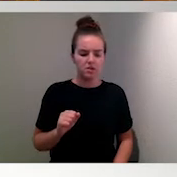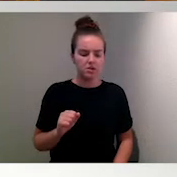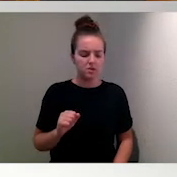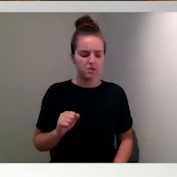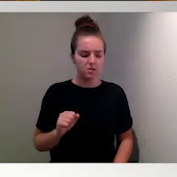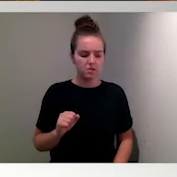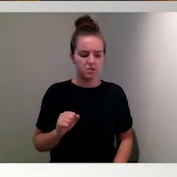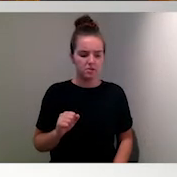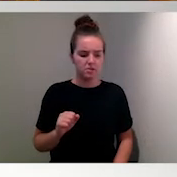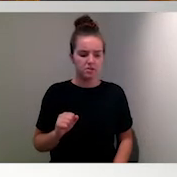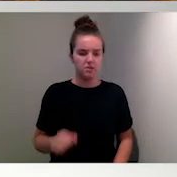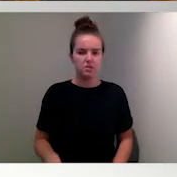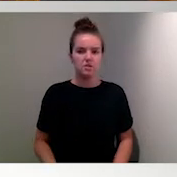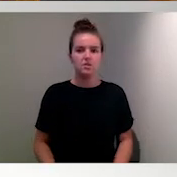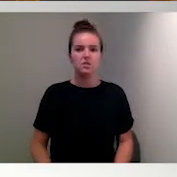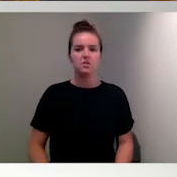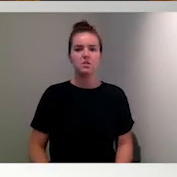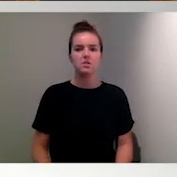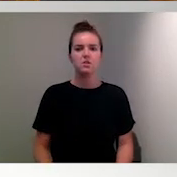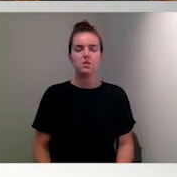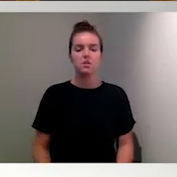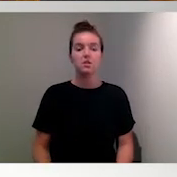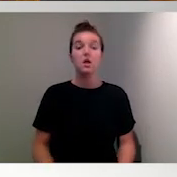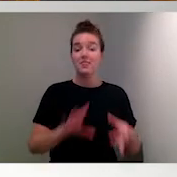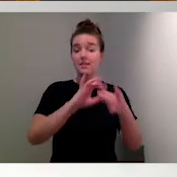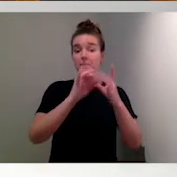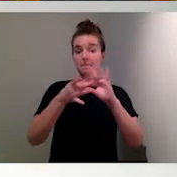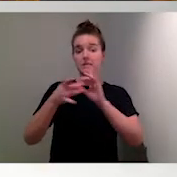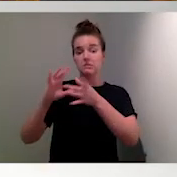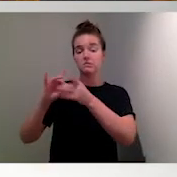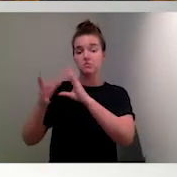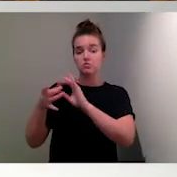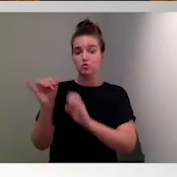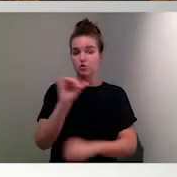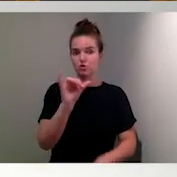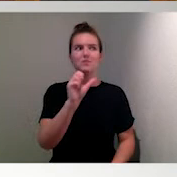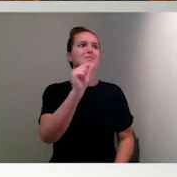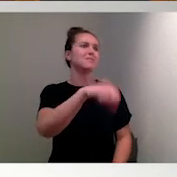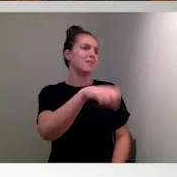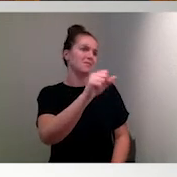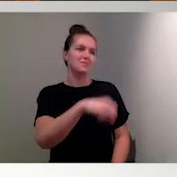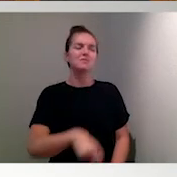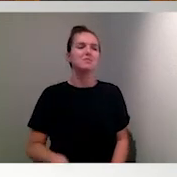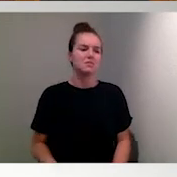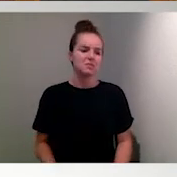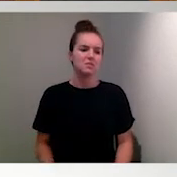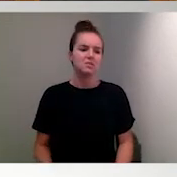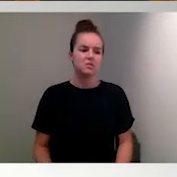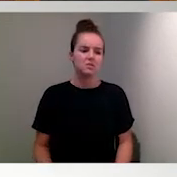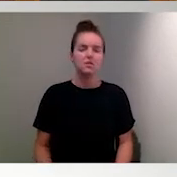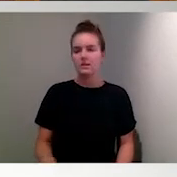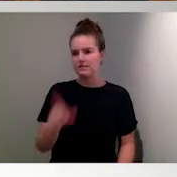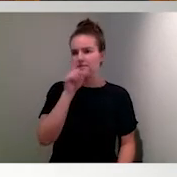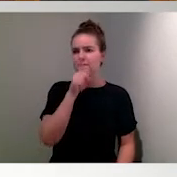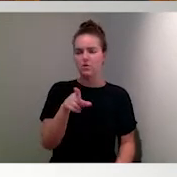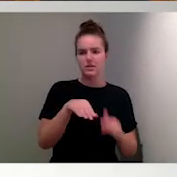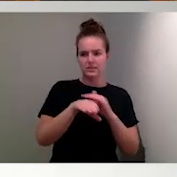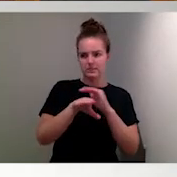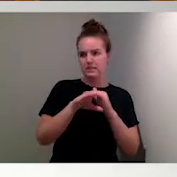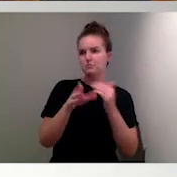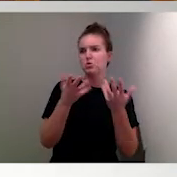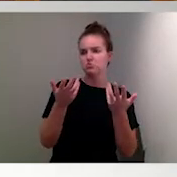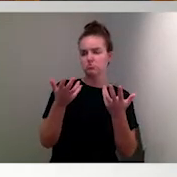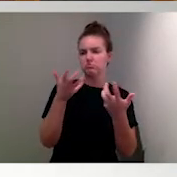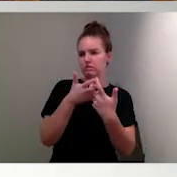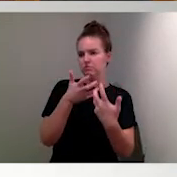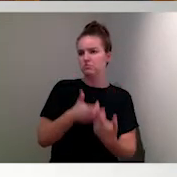the Olympics too. Yes, yeah. Absolutely. Yeah, very accessible. Yes. So there are a lot of